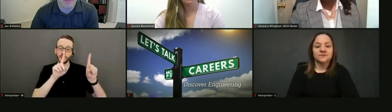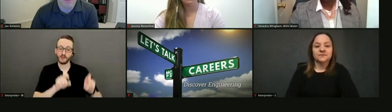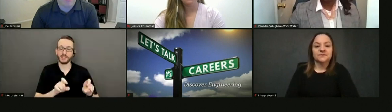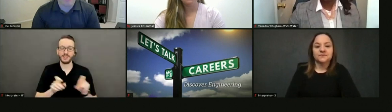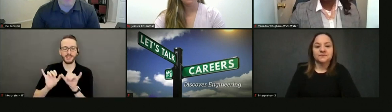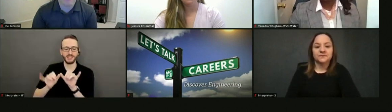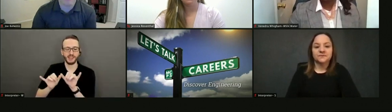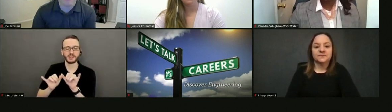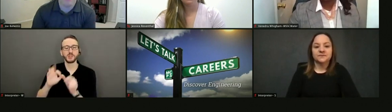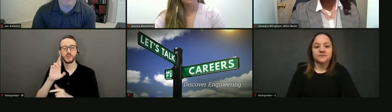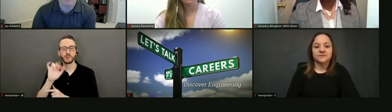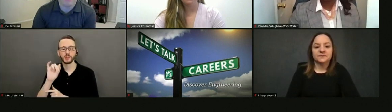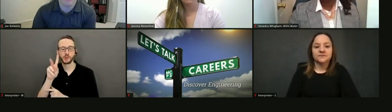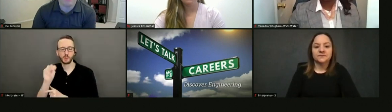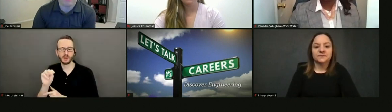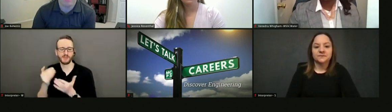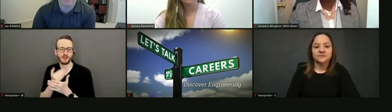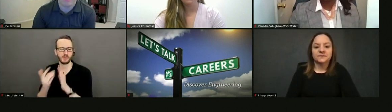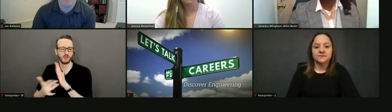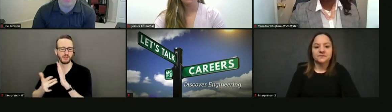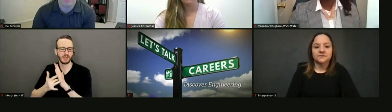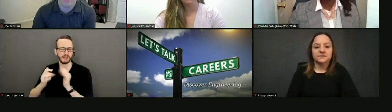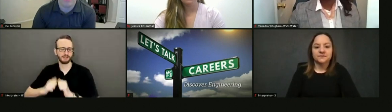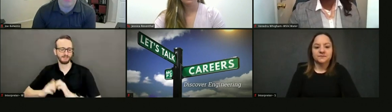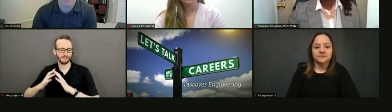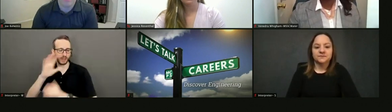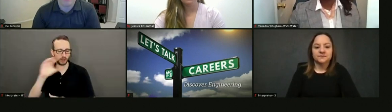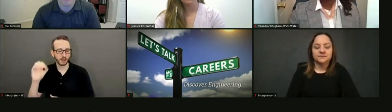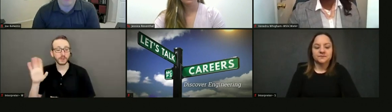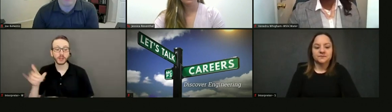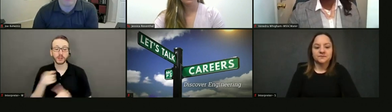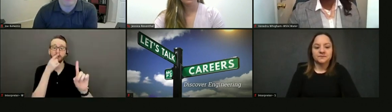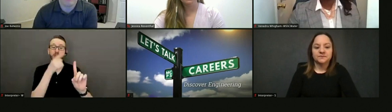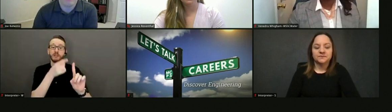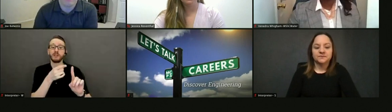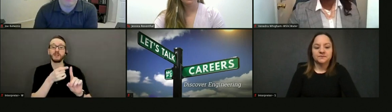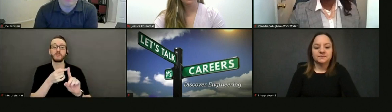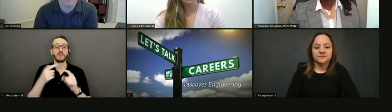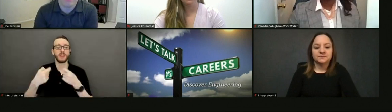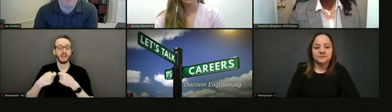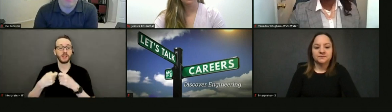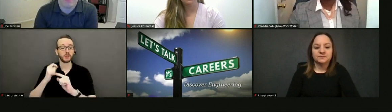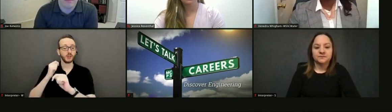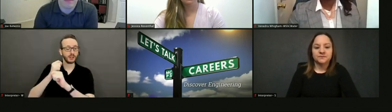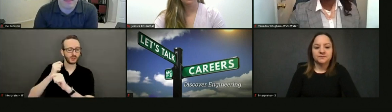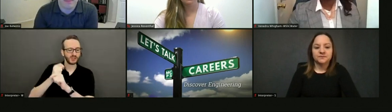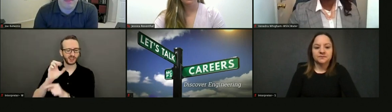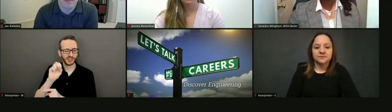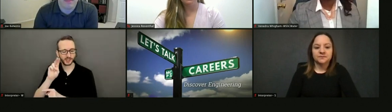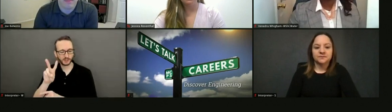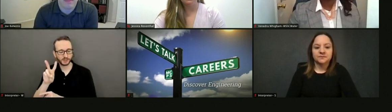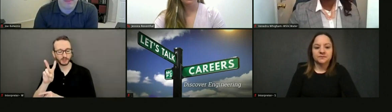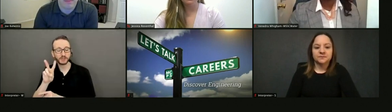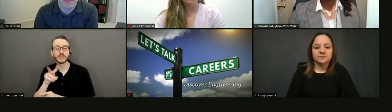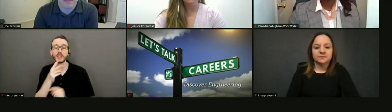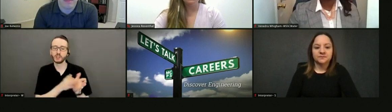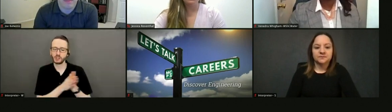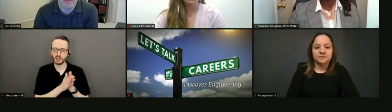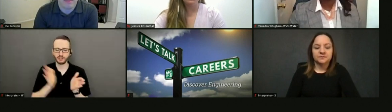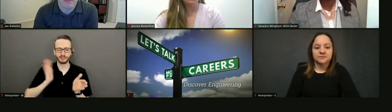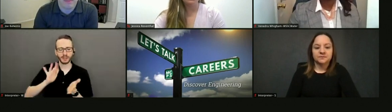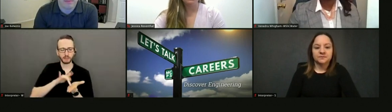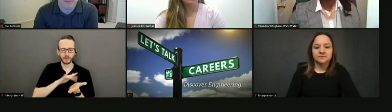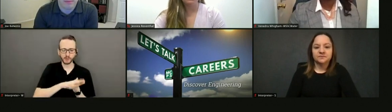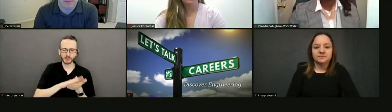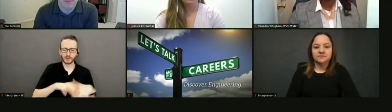your careers and about engineering. So let's dive right in. First off, we'd love to get to know a little bit more about you. You know, where did you grow up? What college or